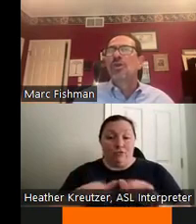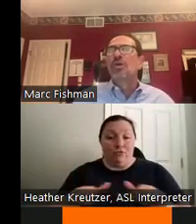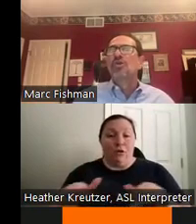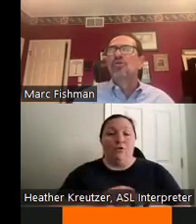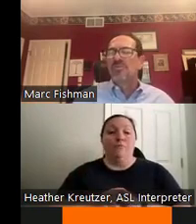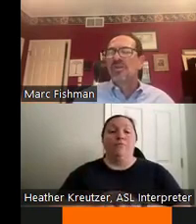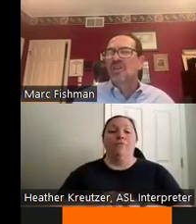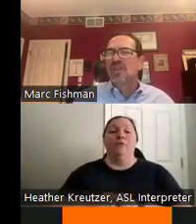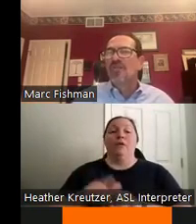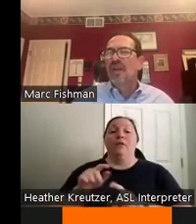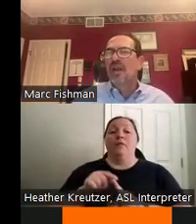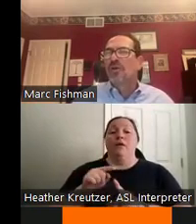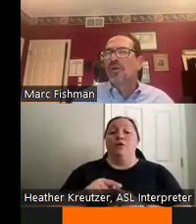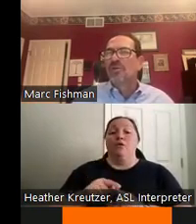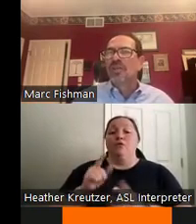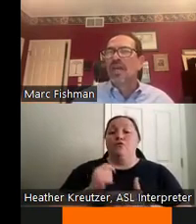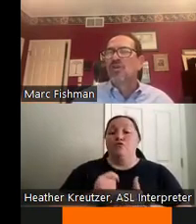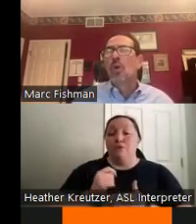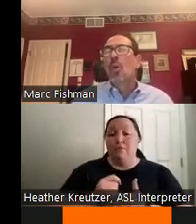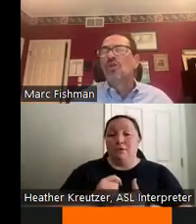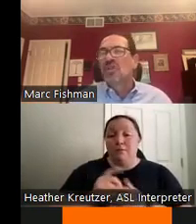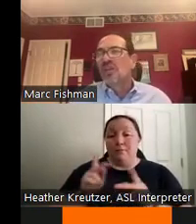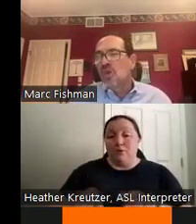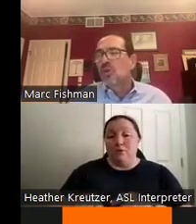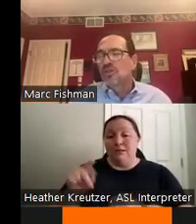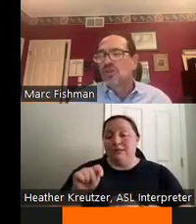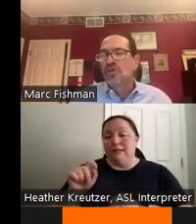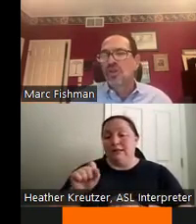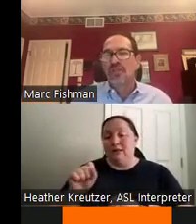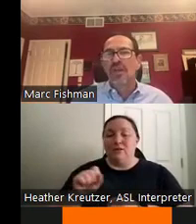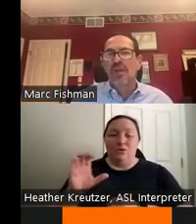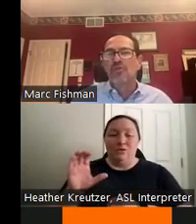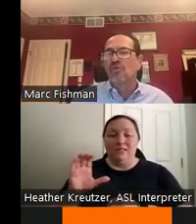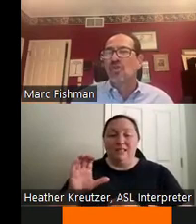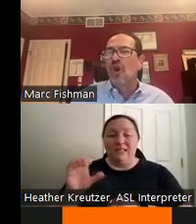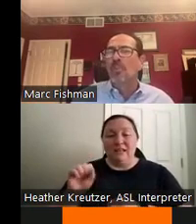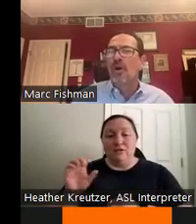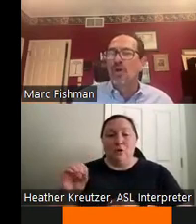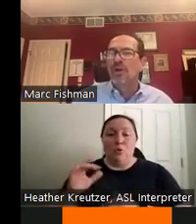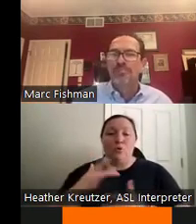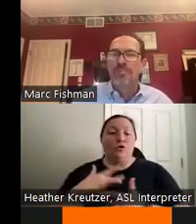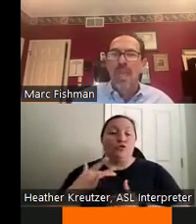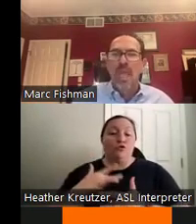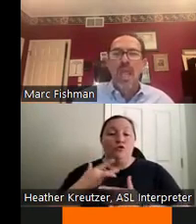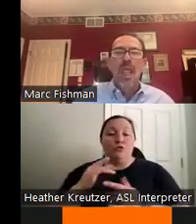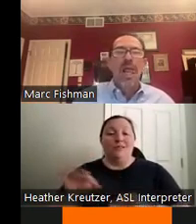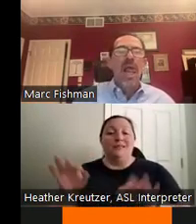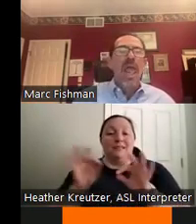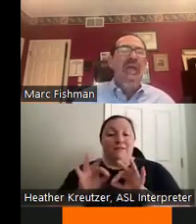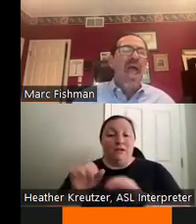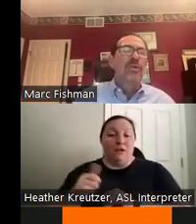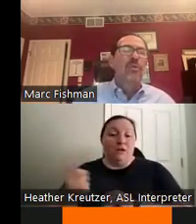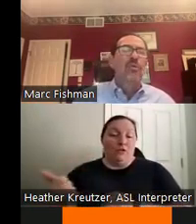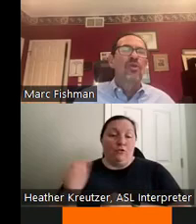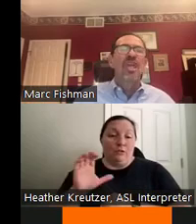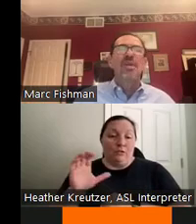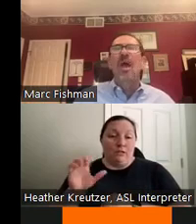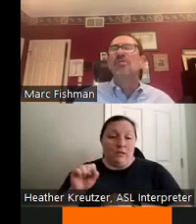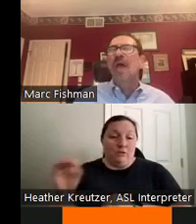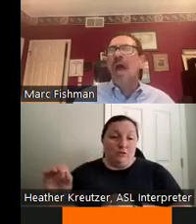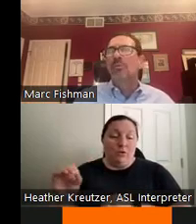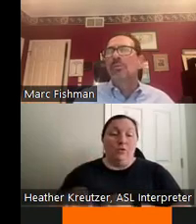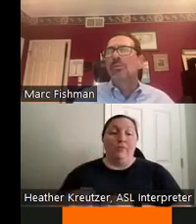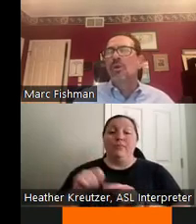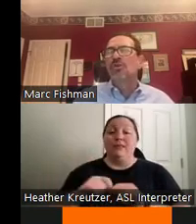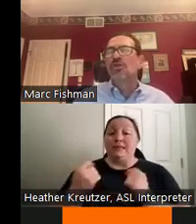designated treatment significant other, TSO or CSO, concerned significant other. So she's our partner. And the